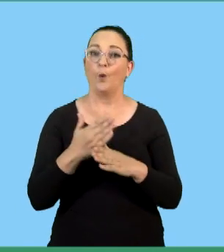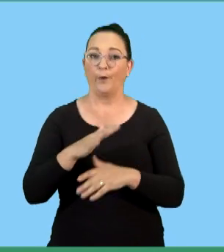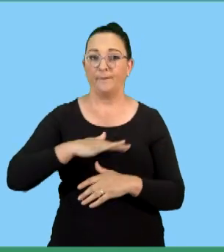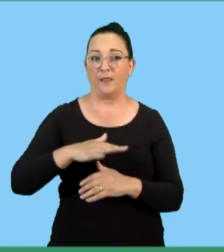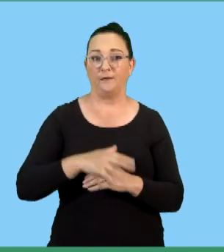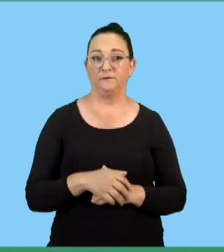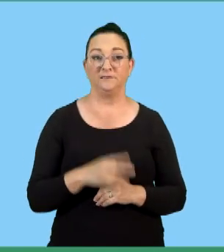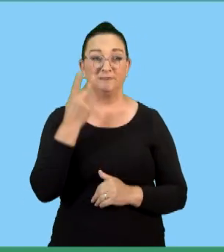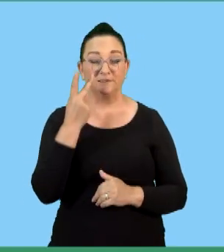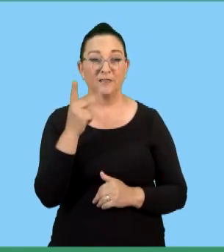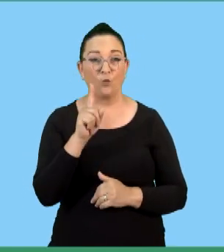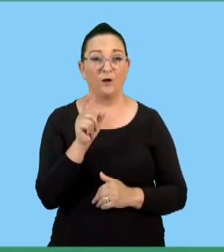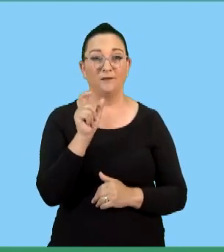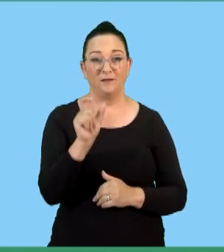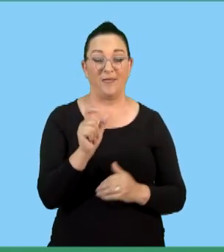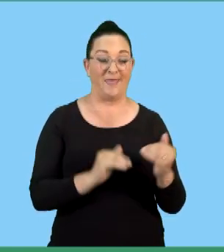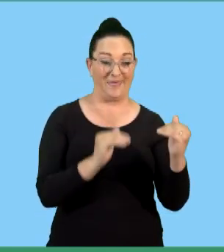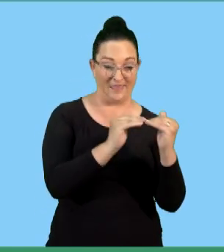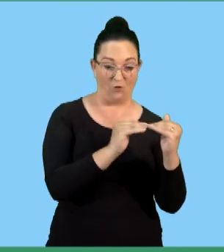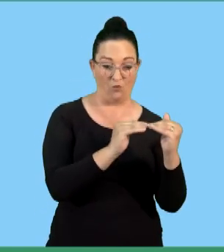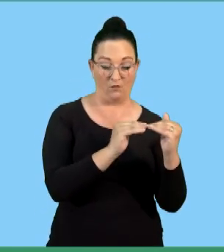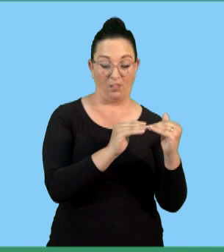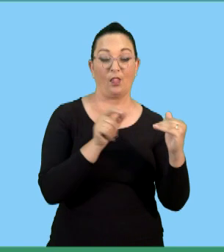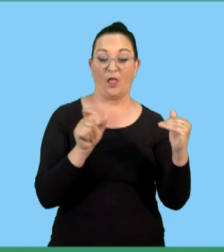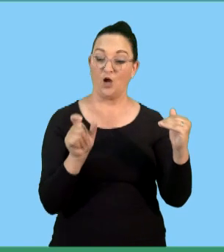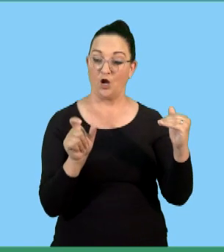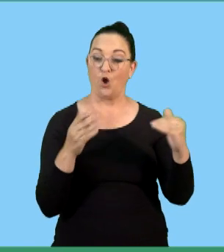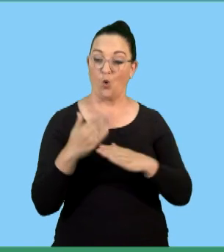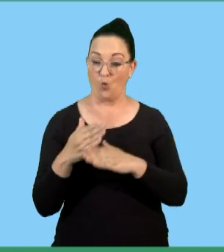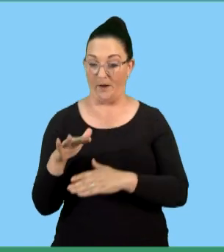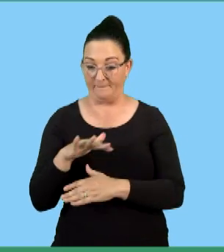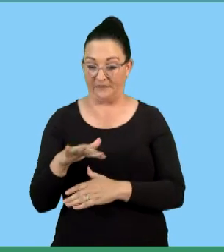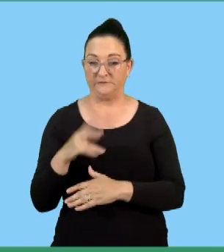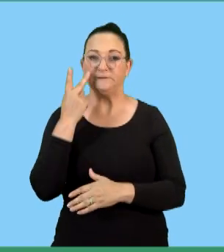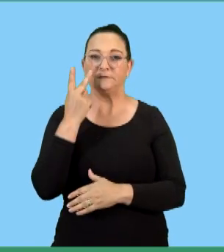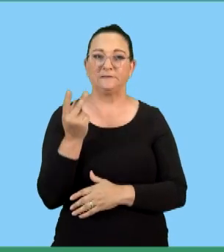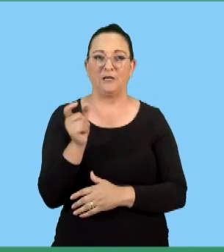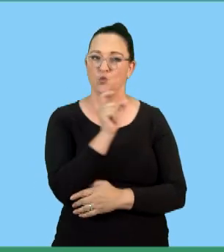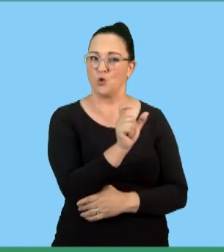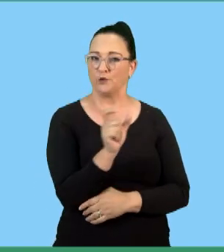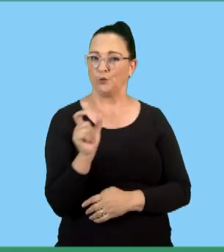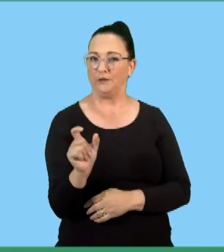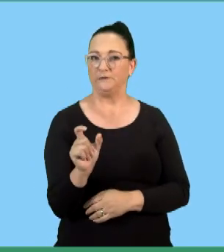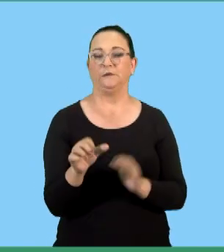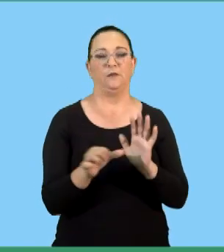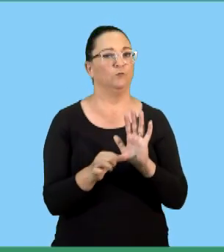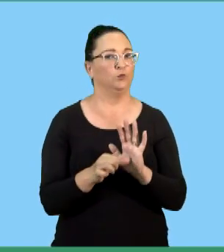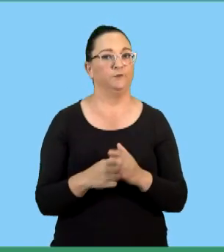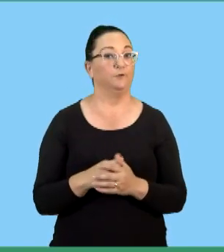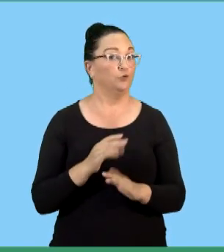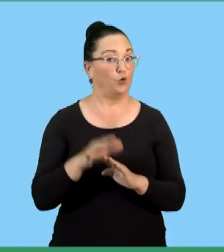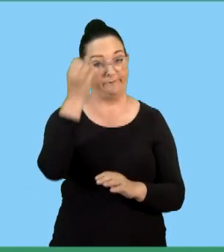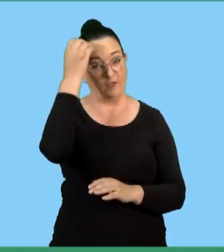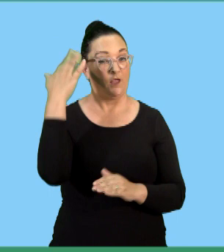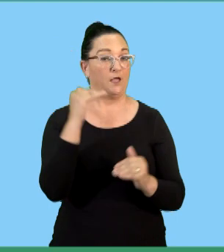workplace. I hope you can see that the word equal is like we keep on speaking about equal opportunities, equal pay, equal. So don't